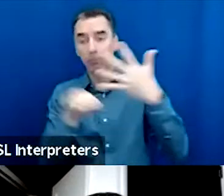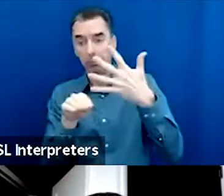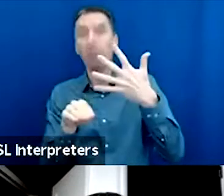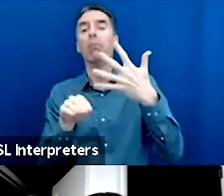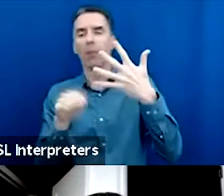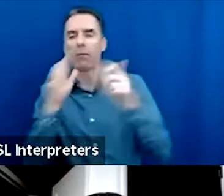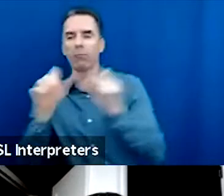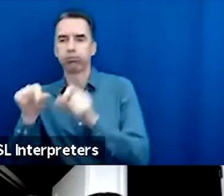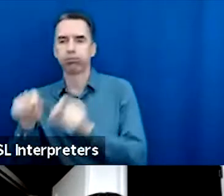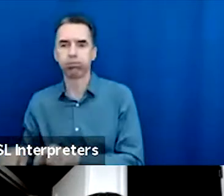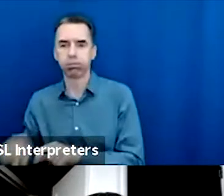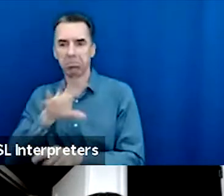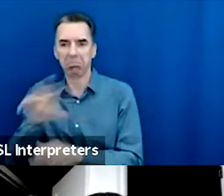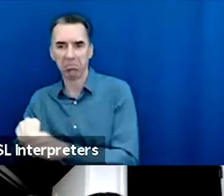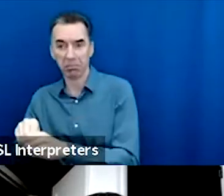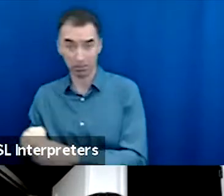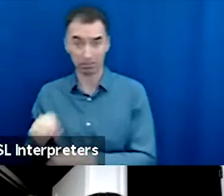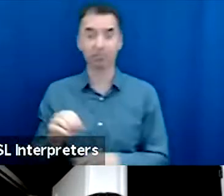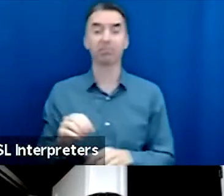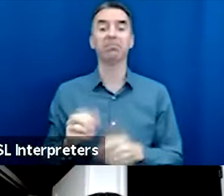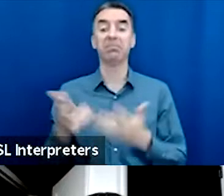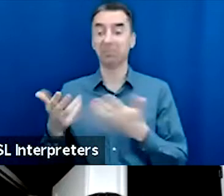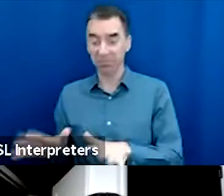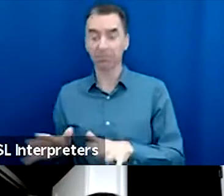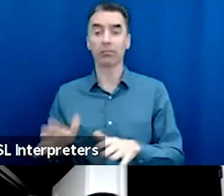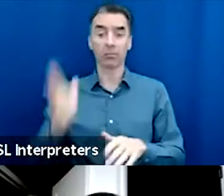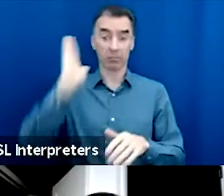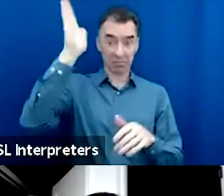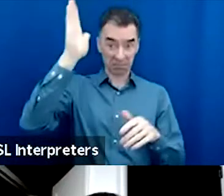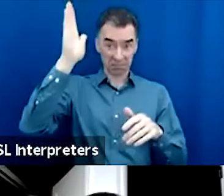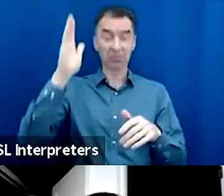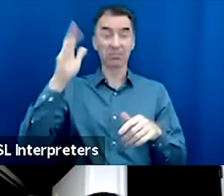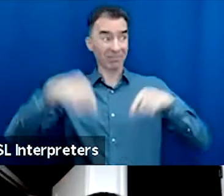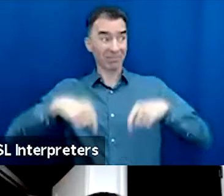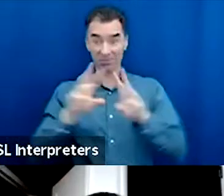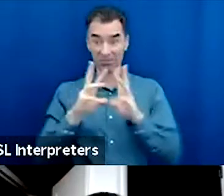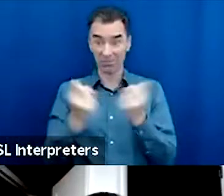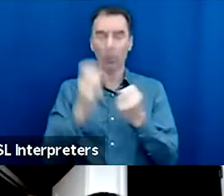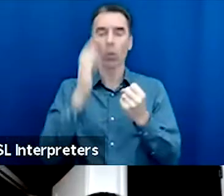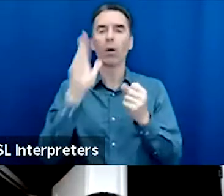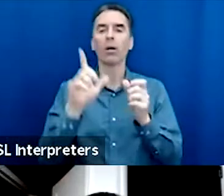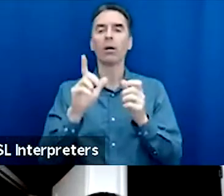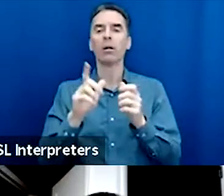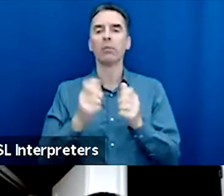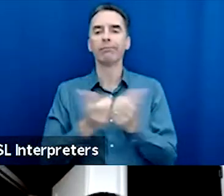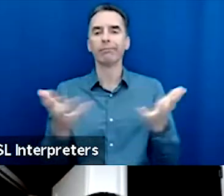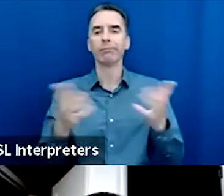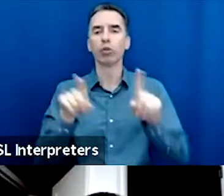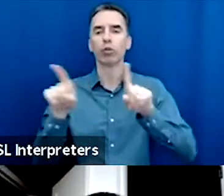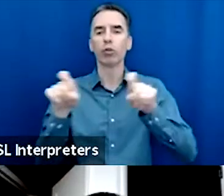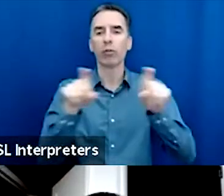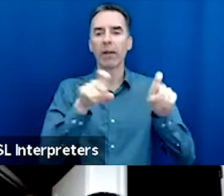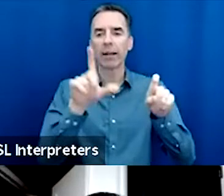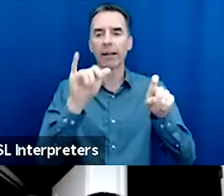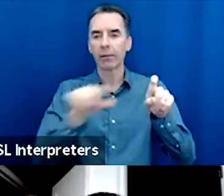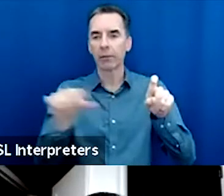Okay, and then survey links will be sent around afterward, as Becky is saying, so that you can evaluate us so that we can learn and do